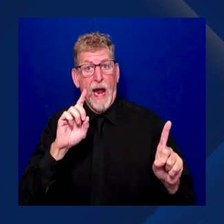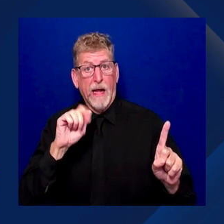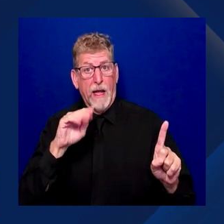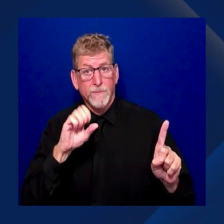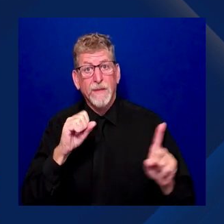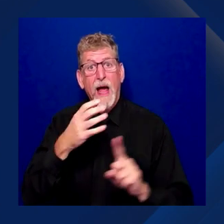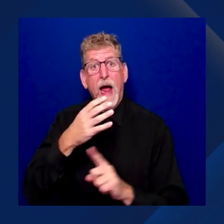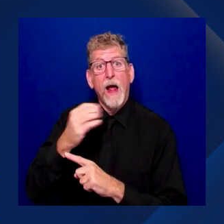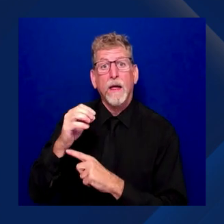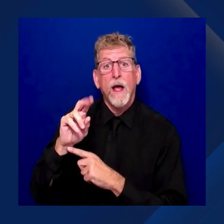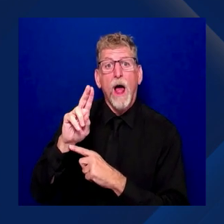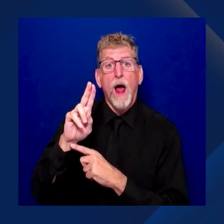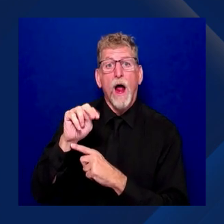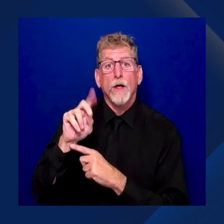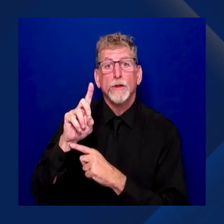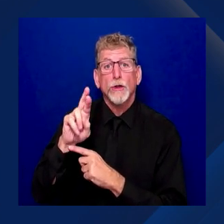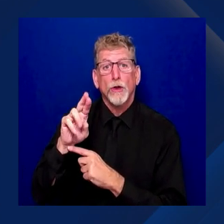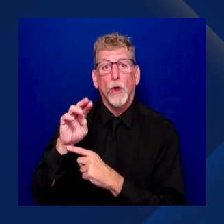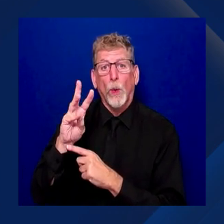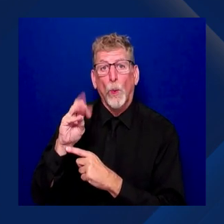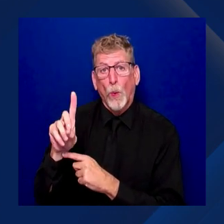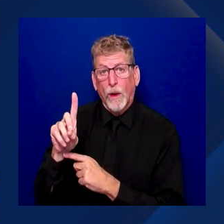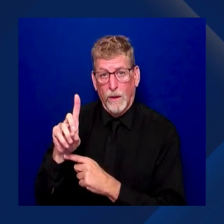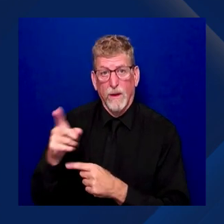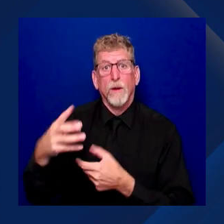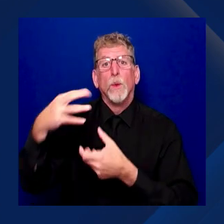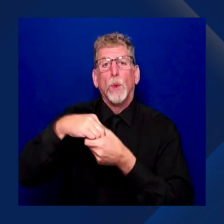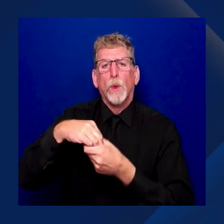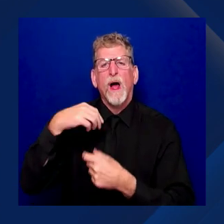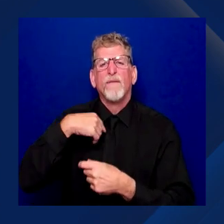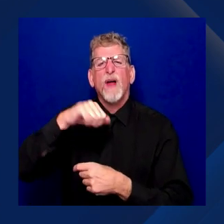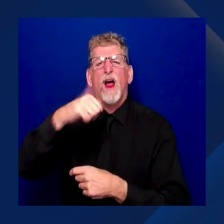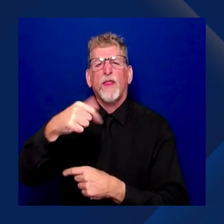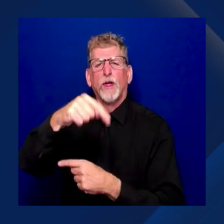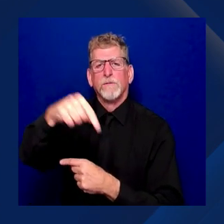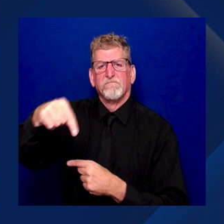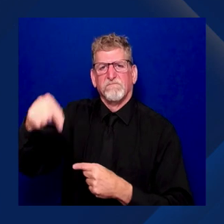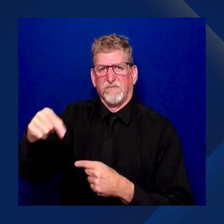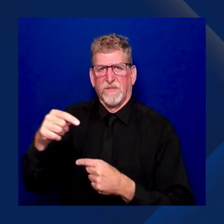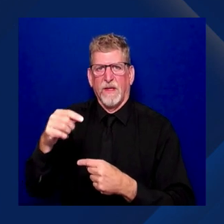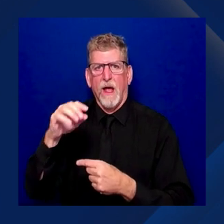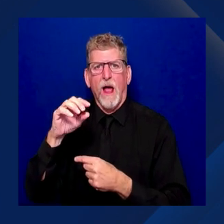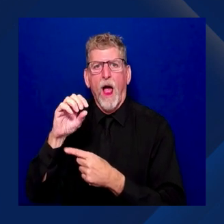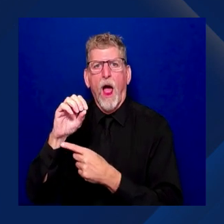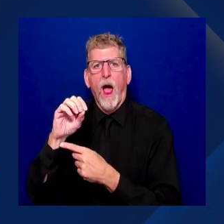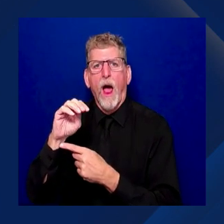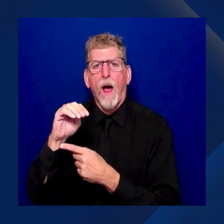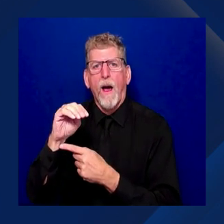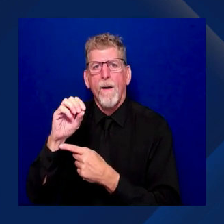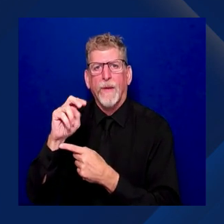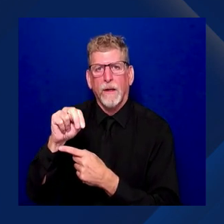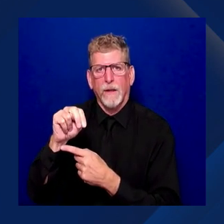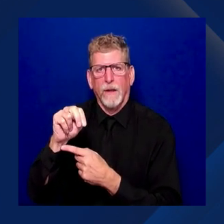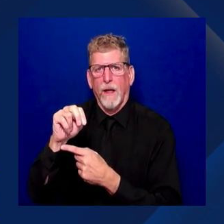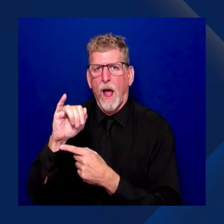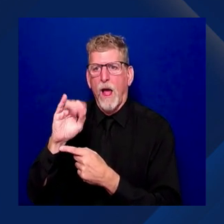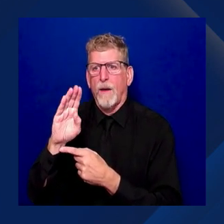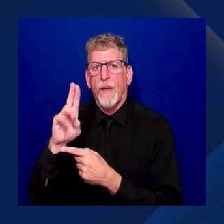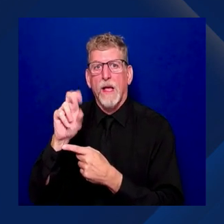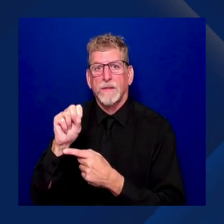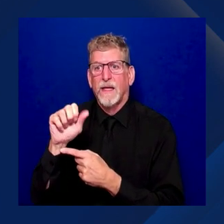Act, a comprehensive bill designed to improve maternal nutrition, to expand affordable